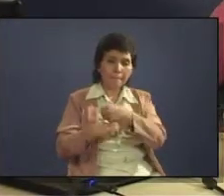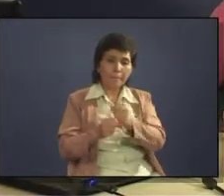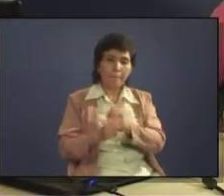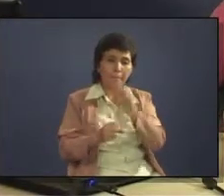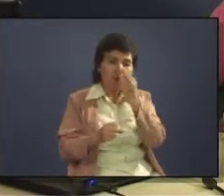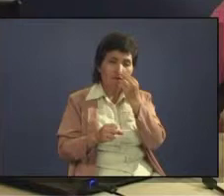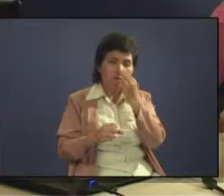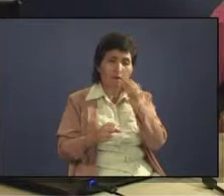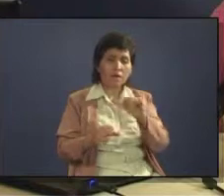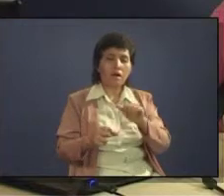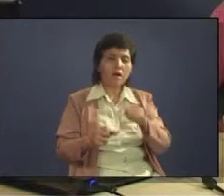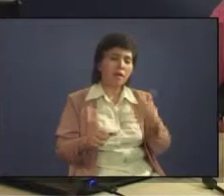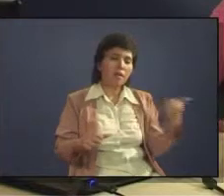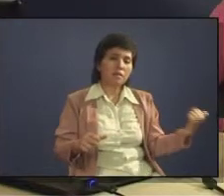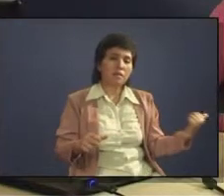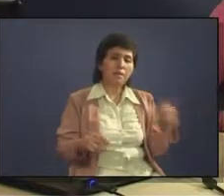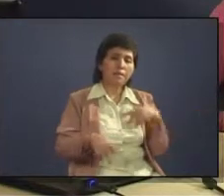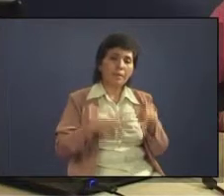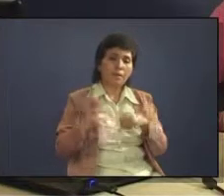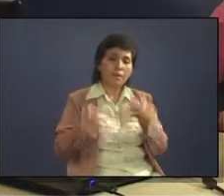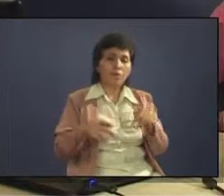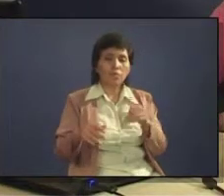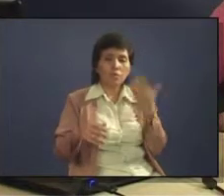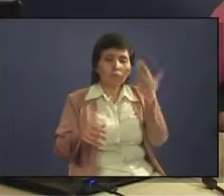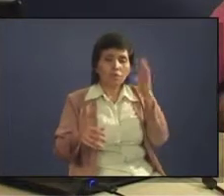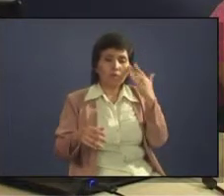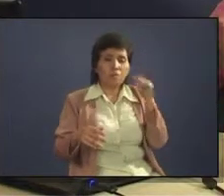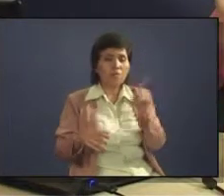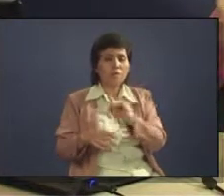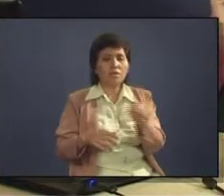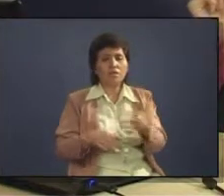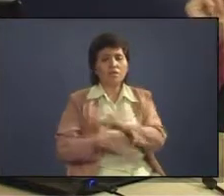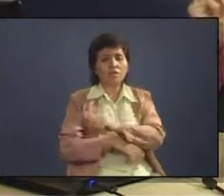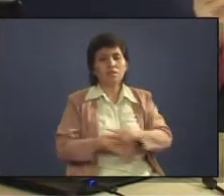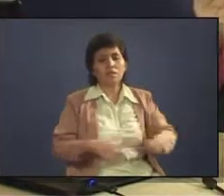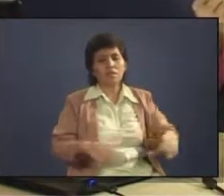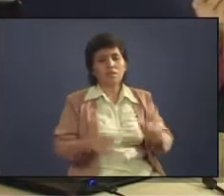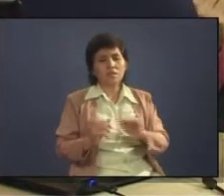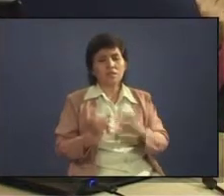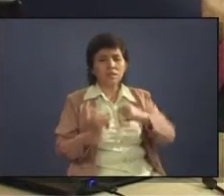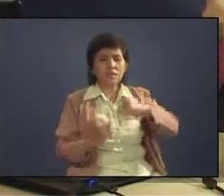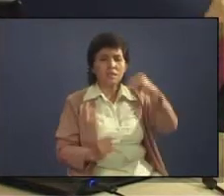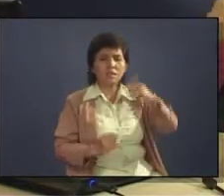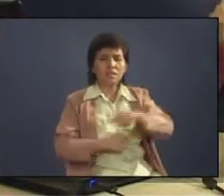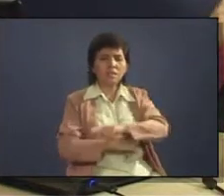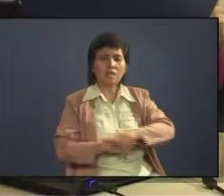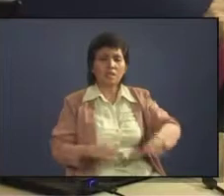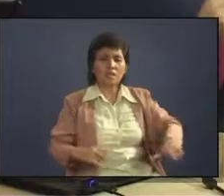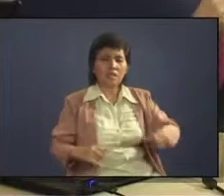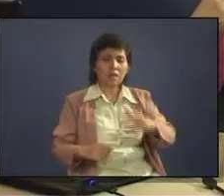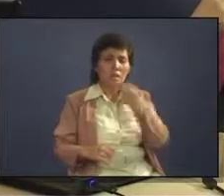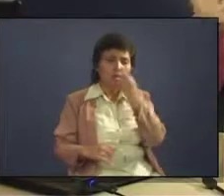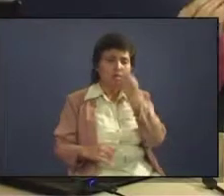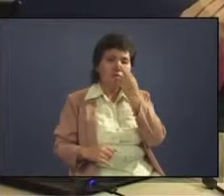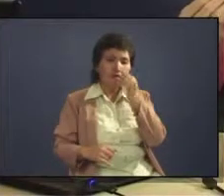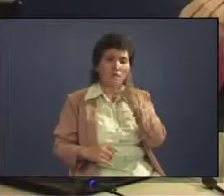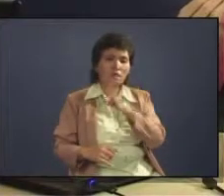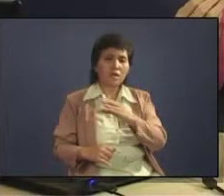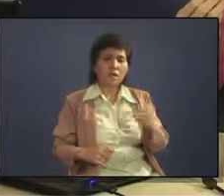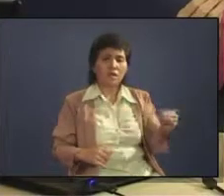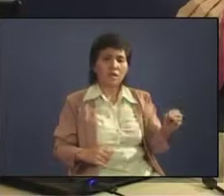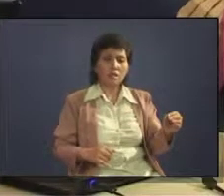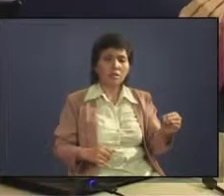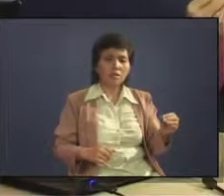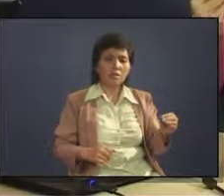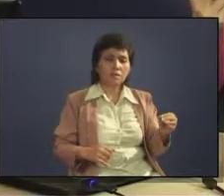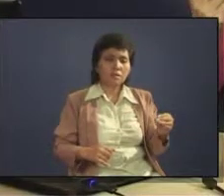people, when we do jokes, okay, we don't know where is the line, where is that thin line between a joke and an insult